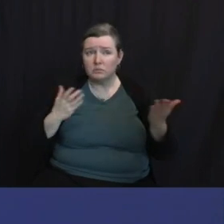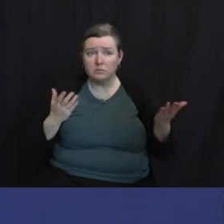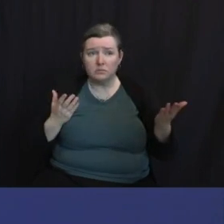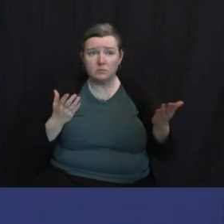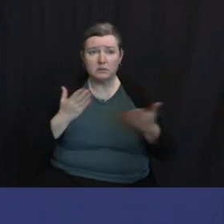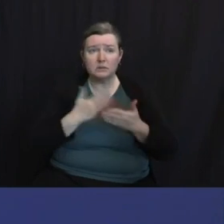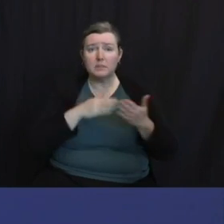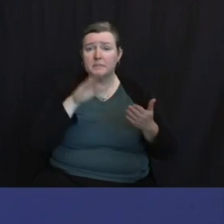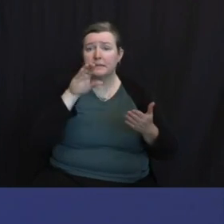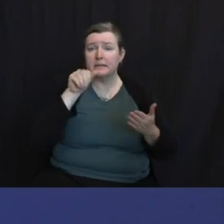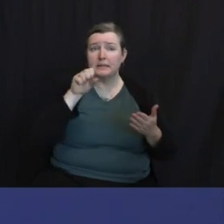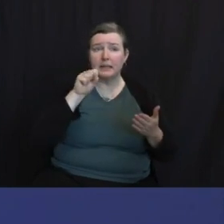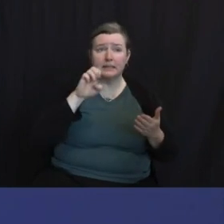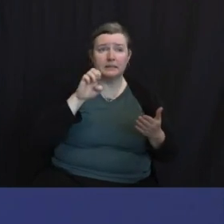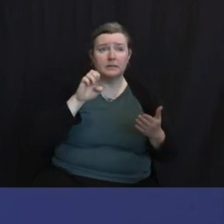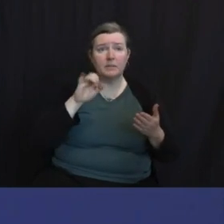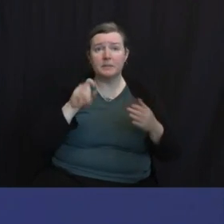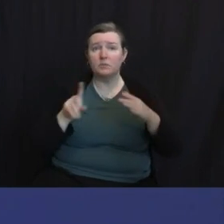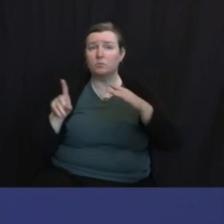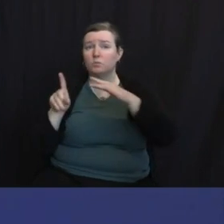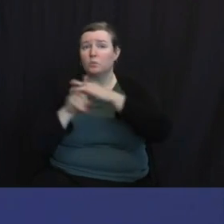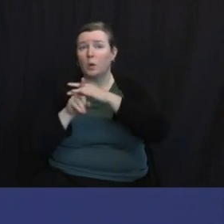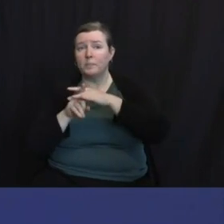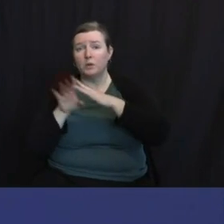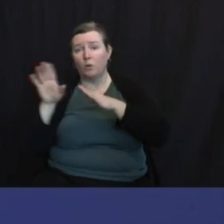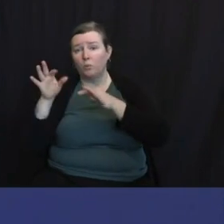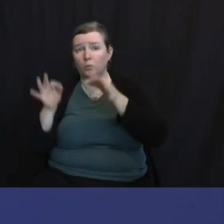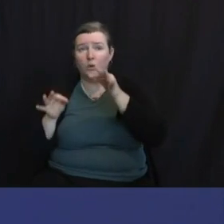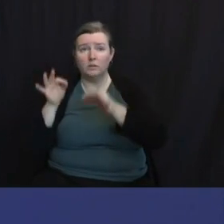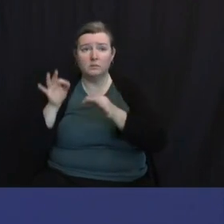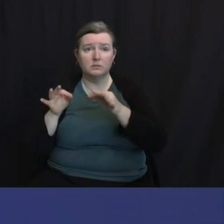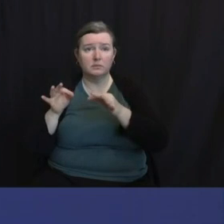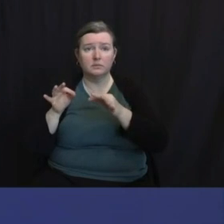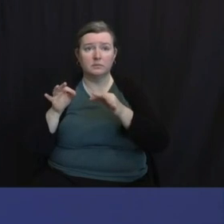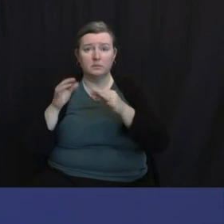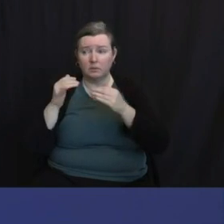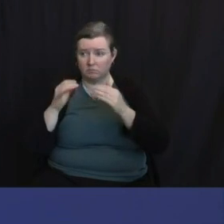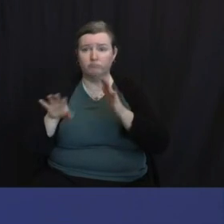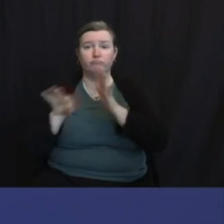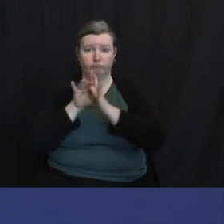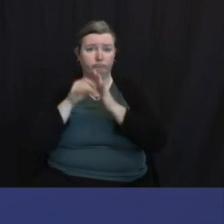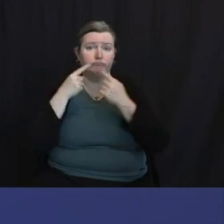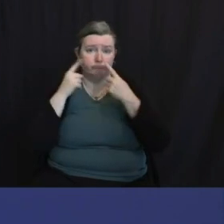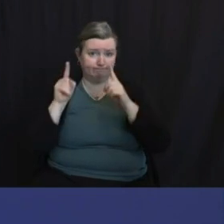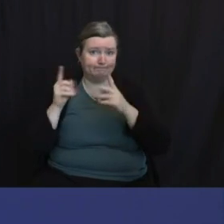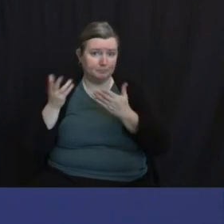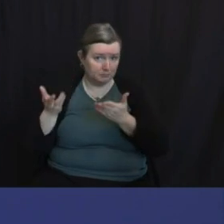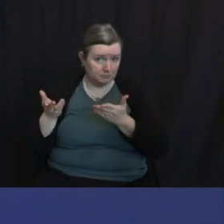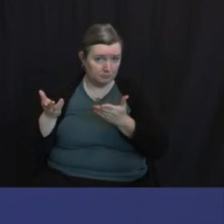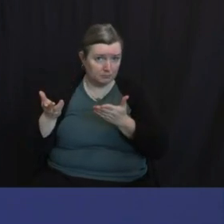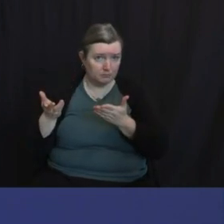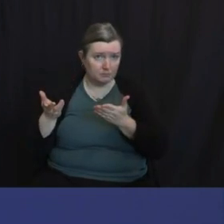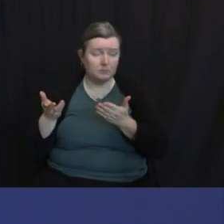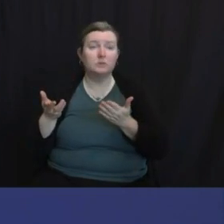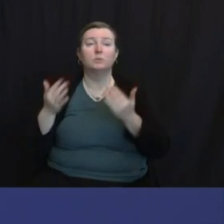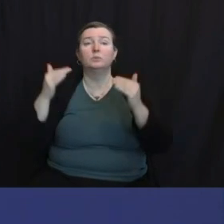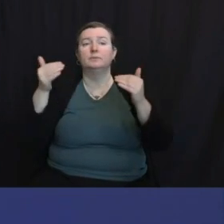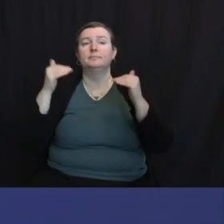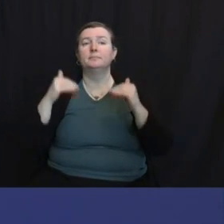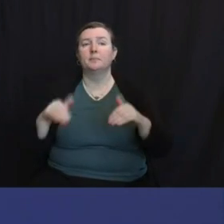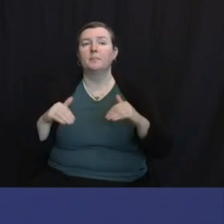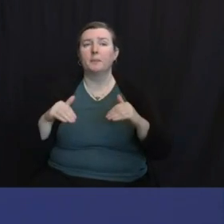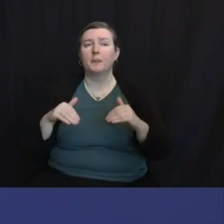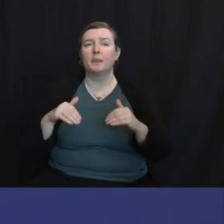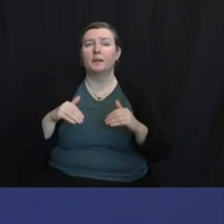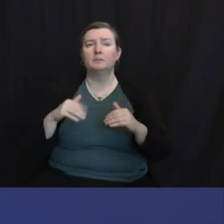Court, assuming she is confirmed. Next, Corrections Commissioner Marcus Hicks is set to testify before